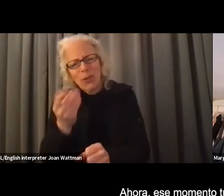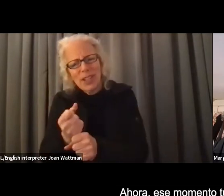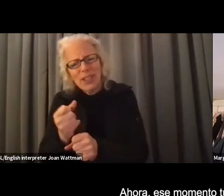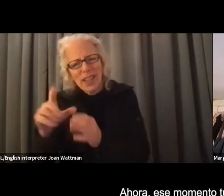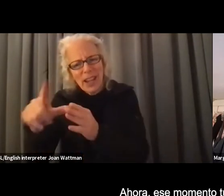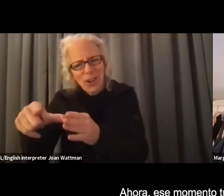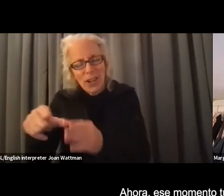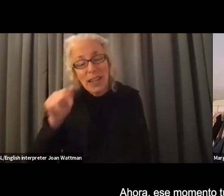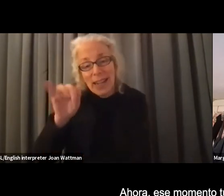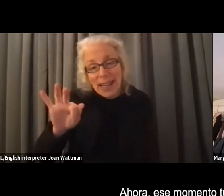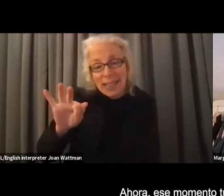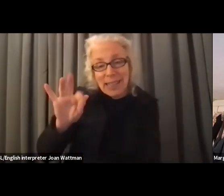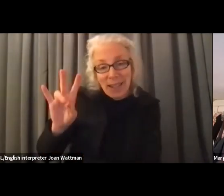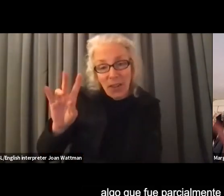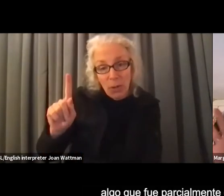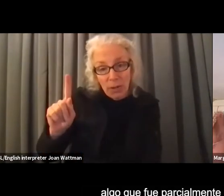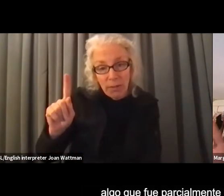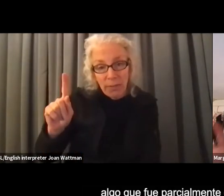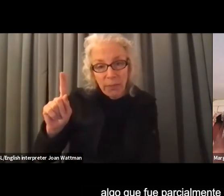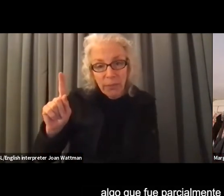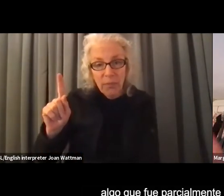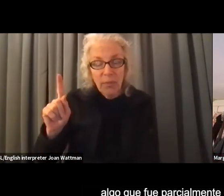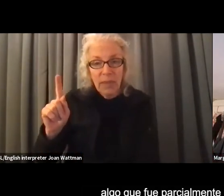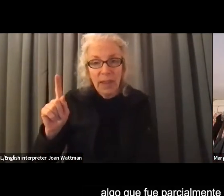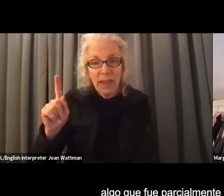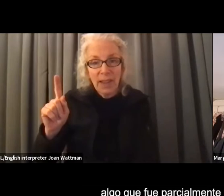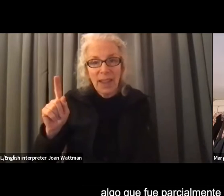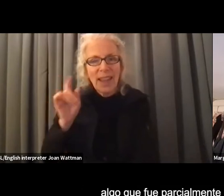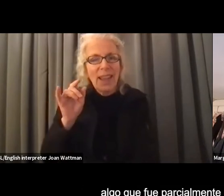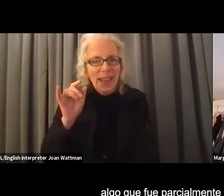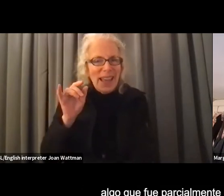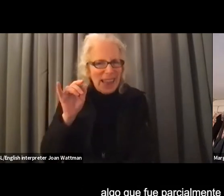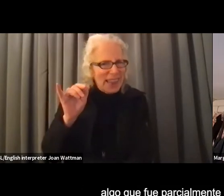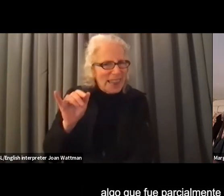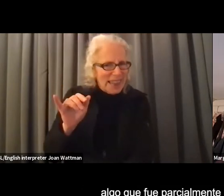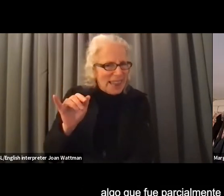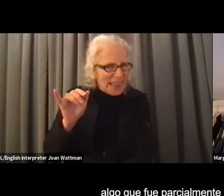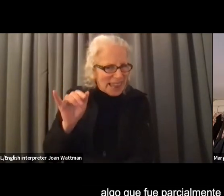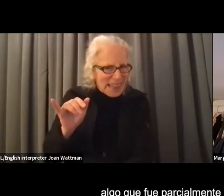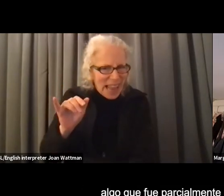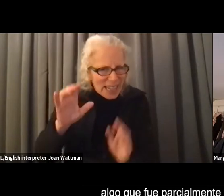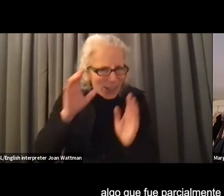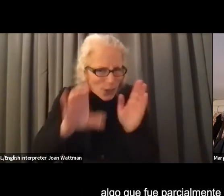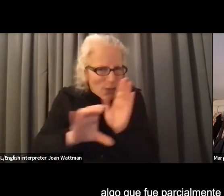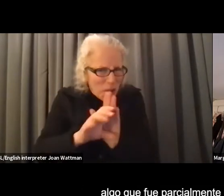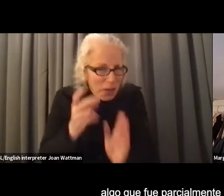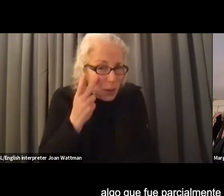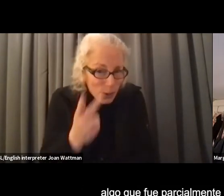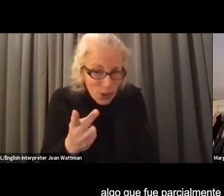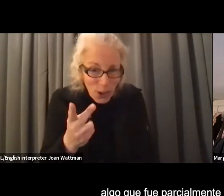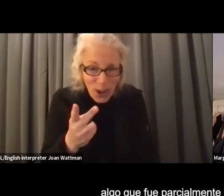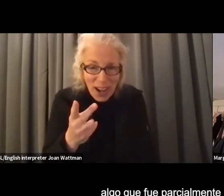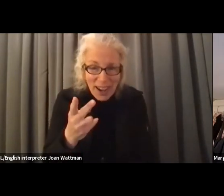in 1971, something that was partially captured in some of those amazing photographs that began